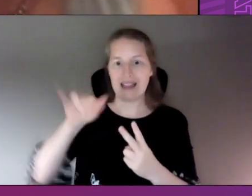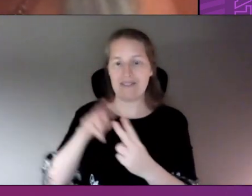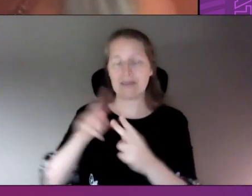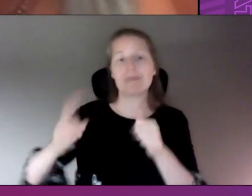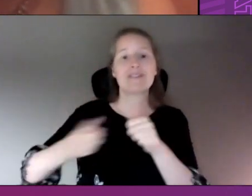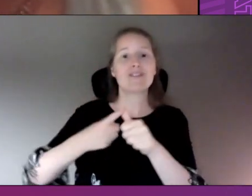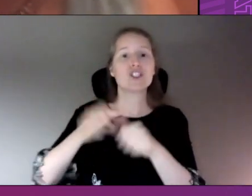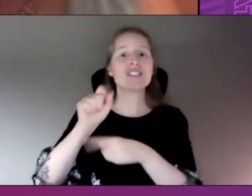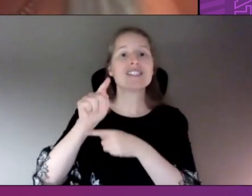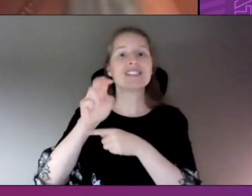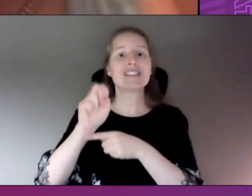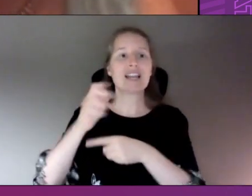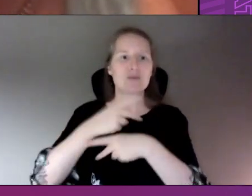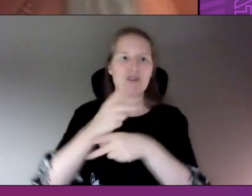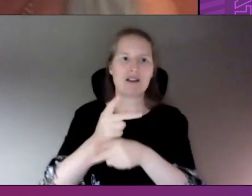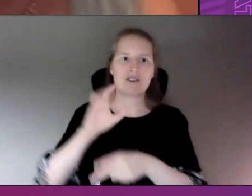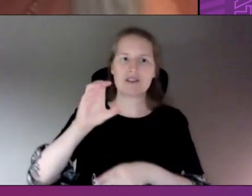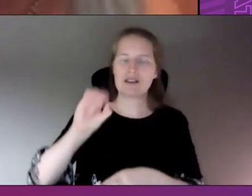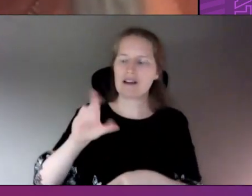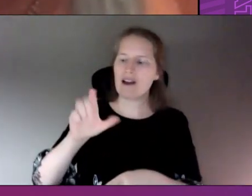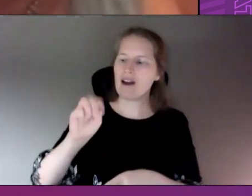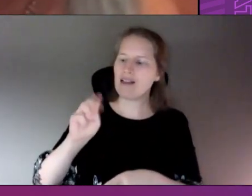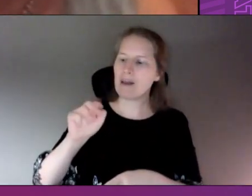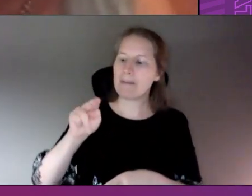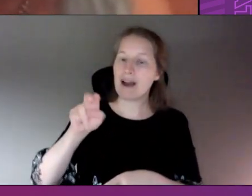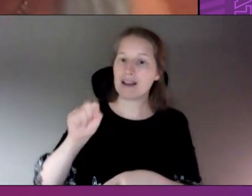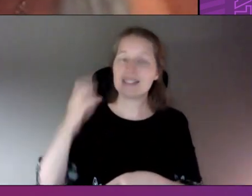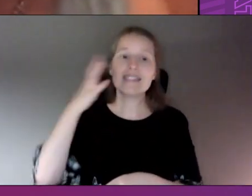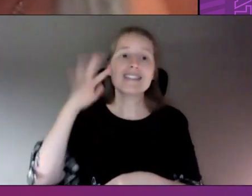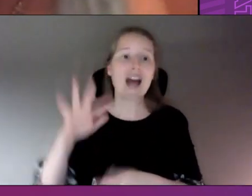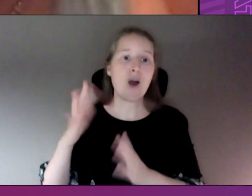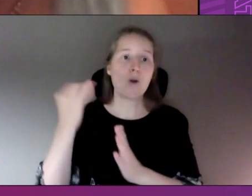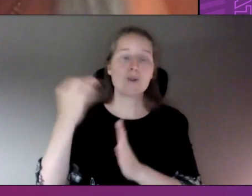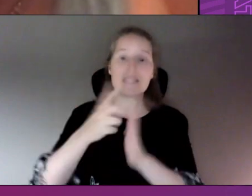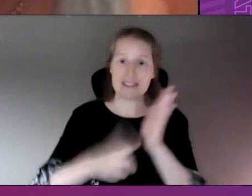The production's sound designer, Kenny Neal, had this to say: